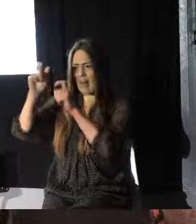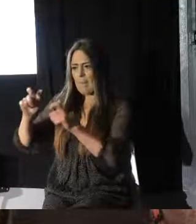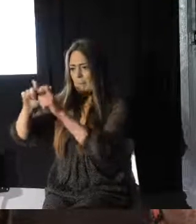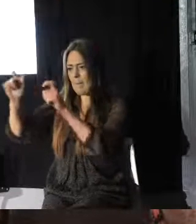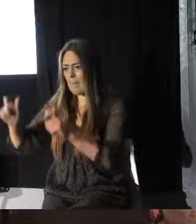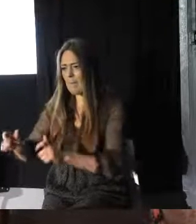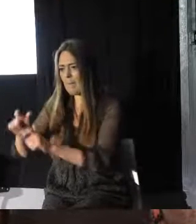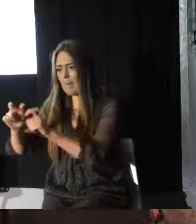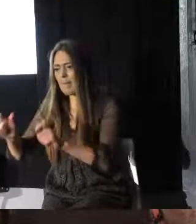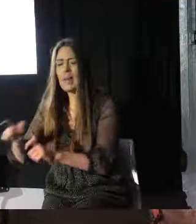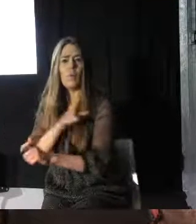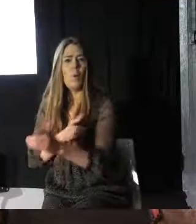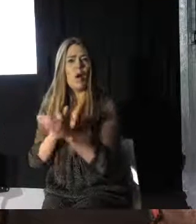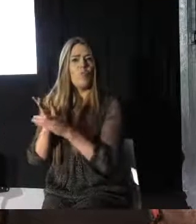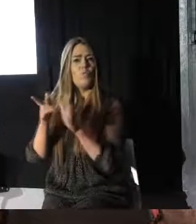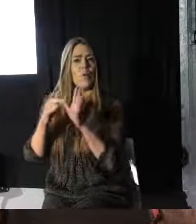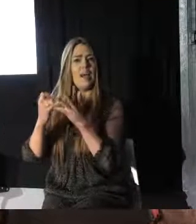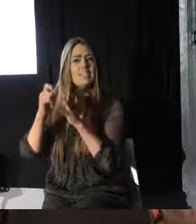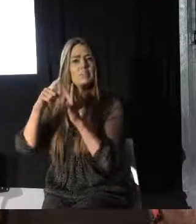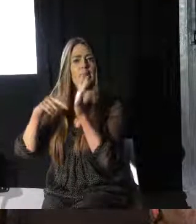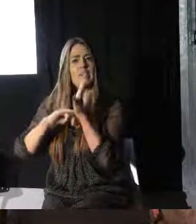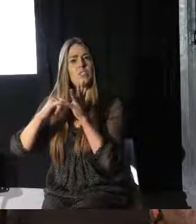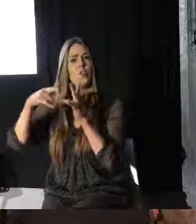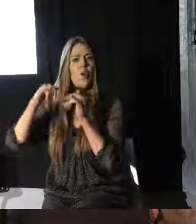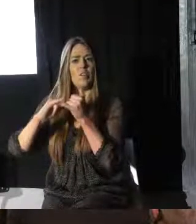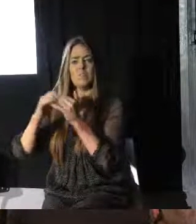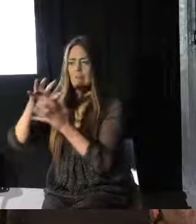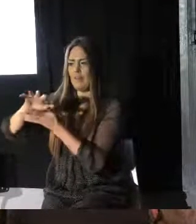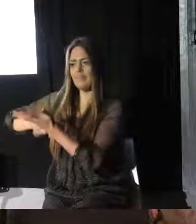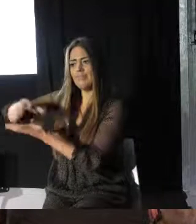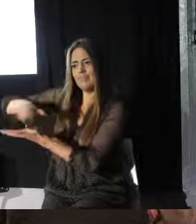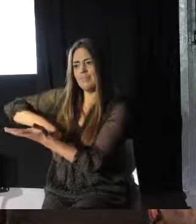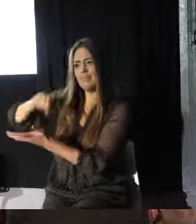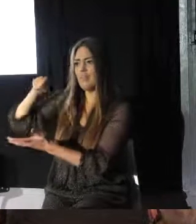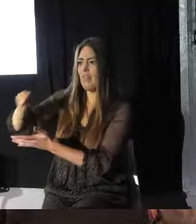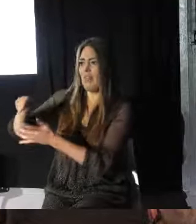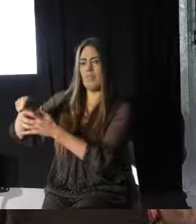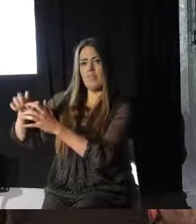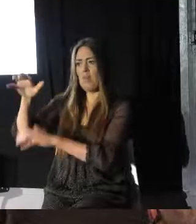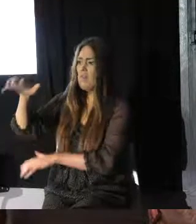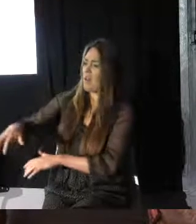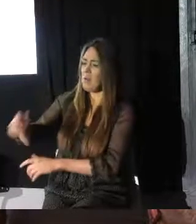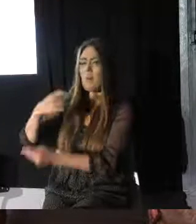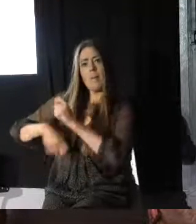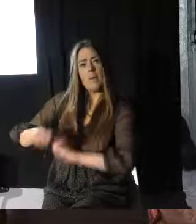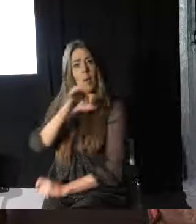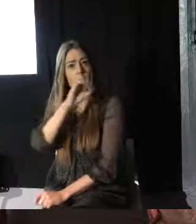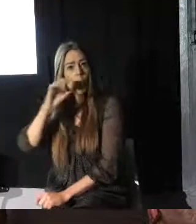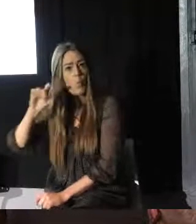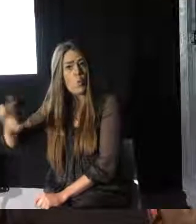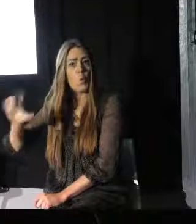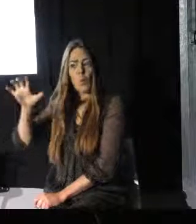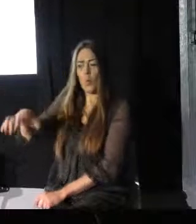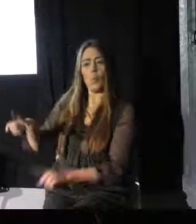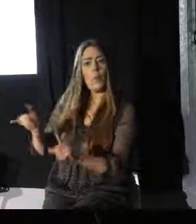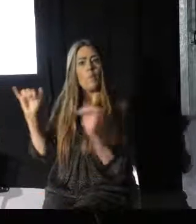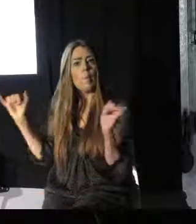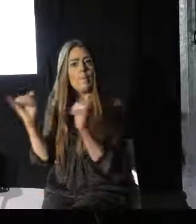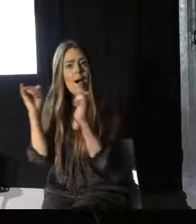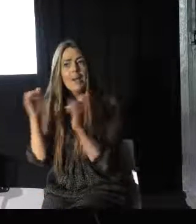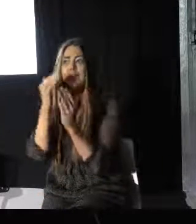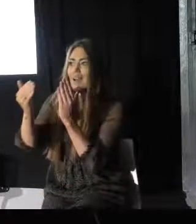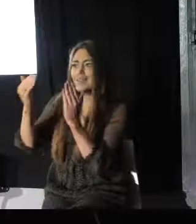after the asbestos had been stripped out, this has become a cool venue for parties and exhibitions,